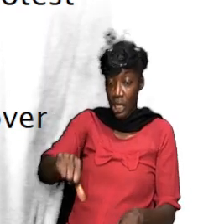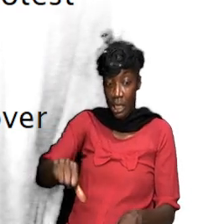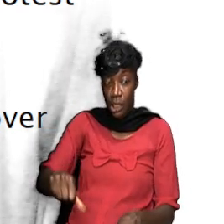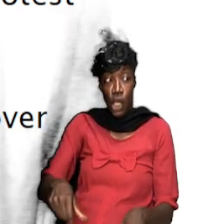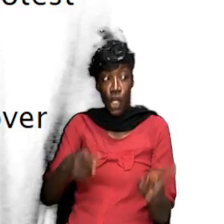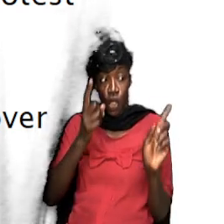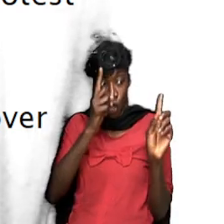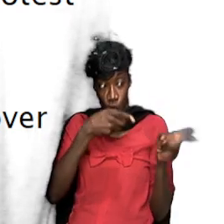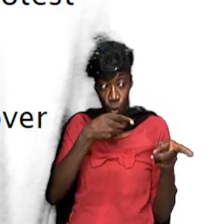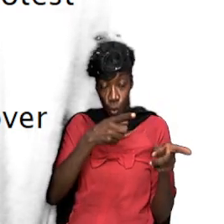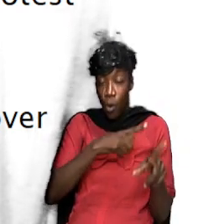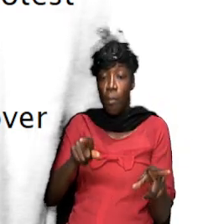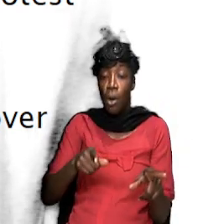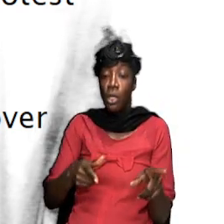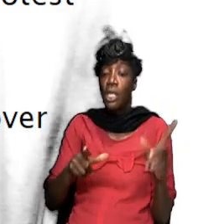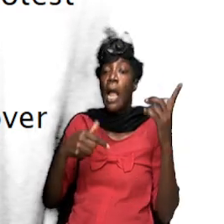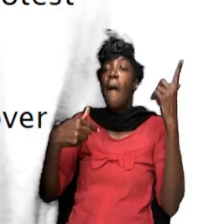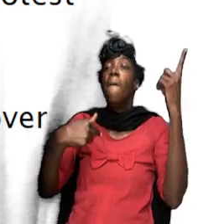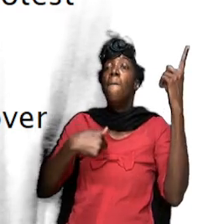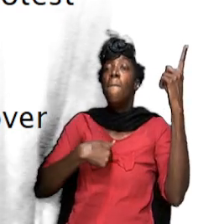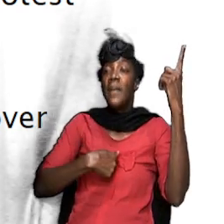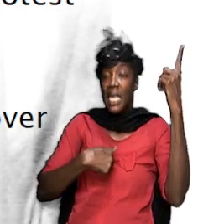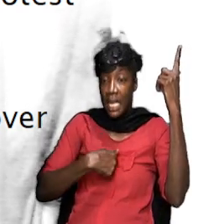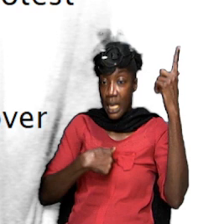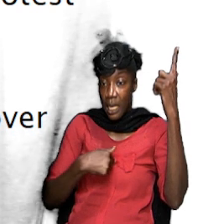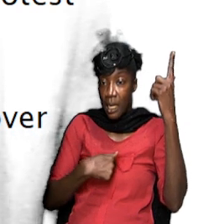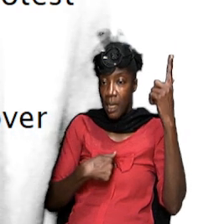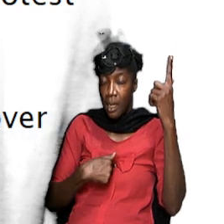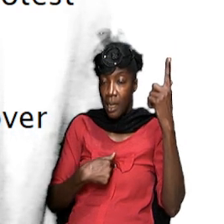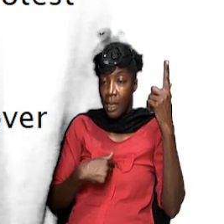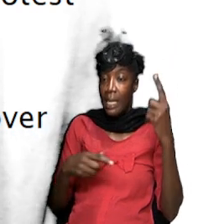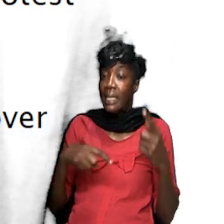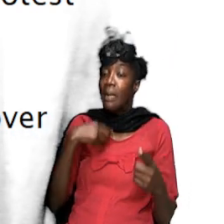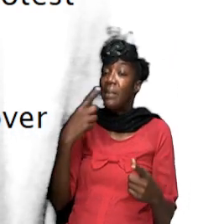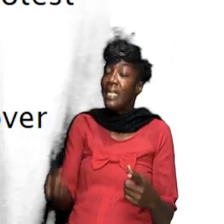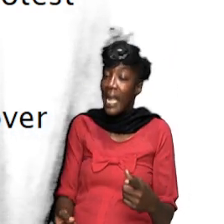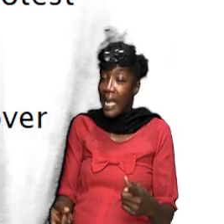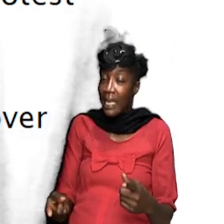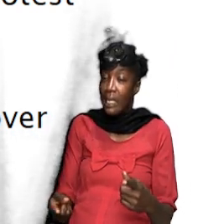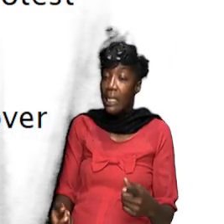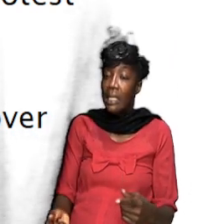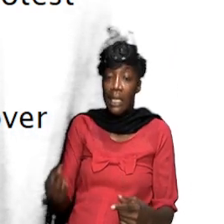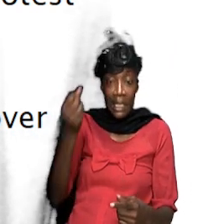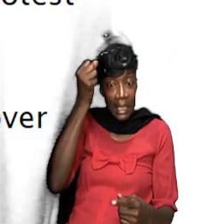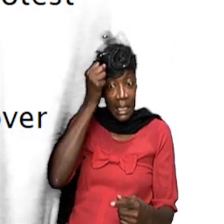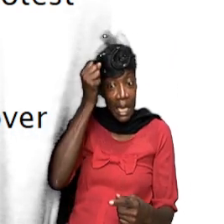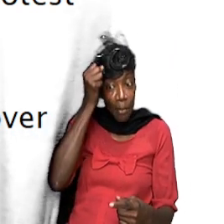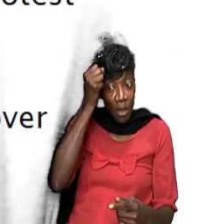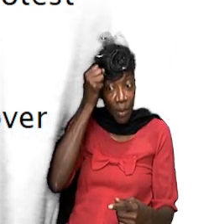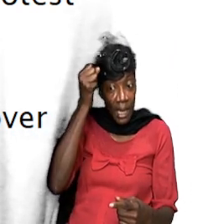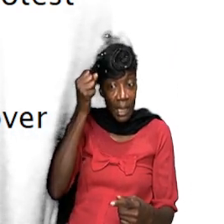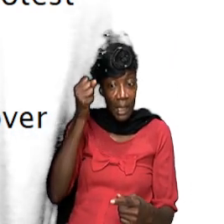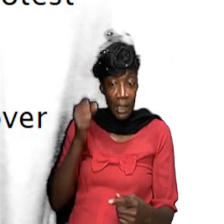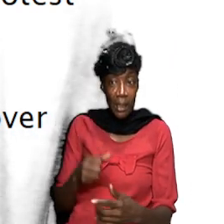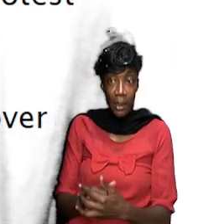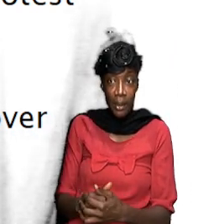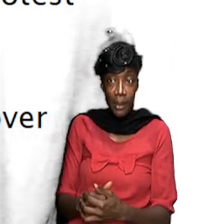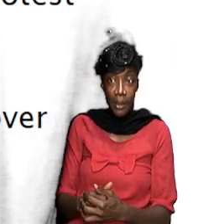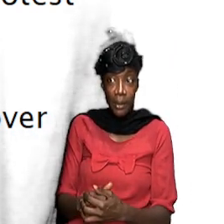me." The Lord then instructed Samuel, instructed him. He said, "Hearken, but protest.